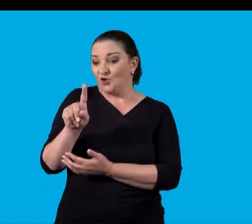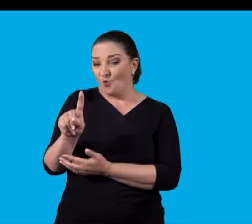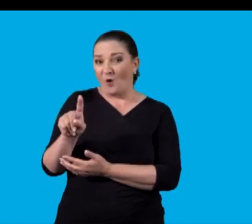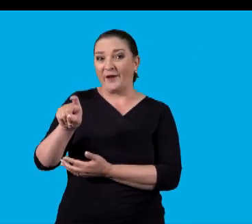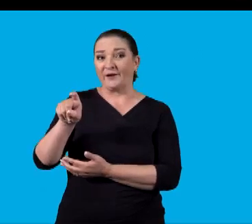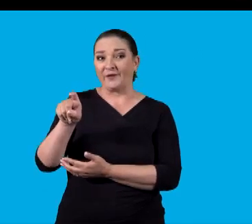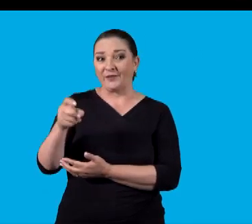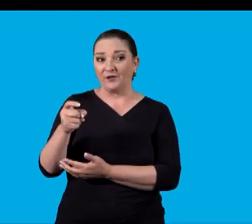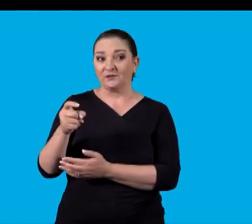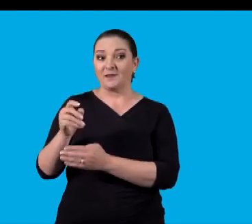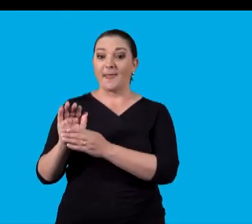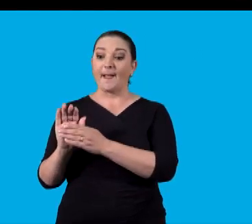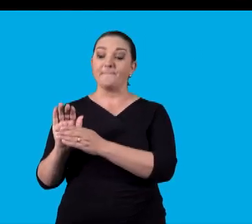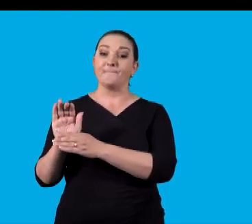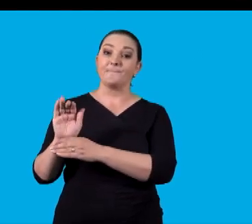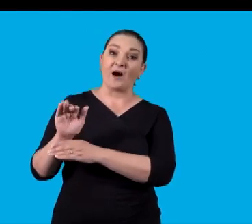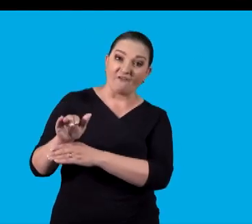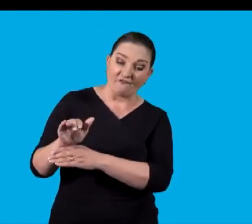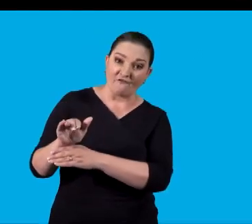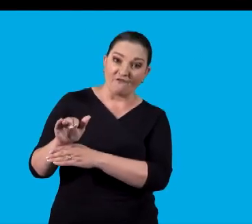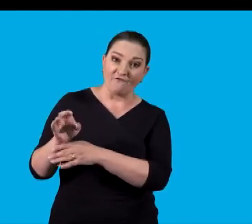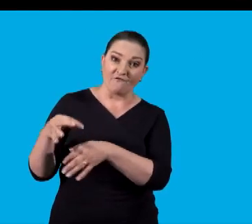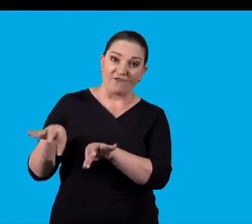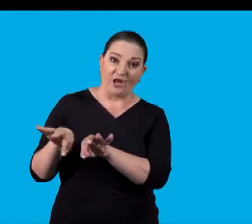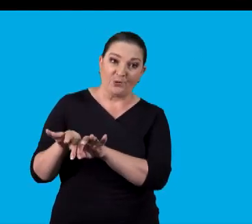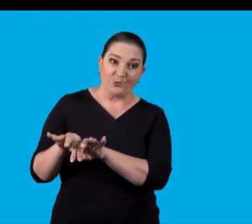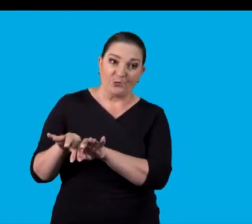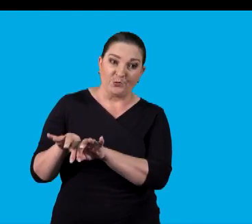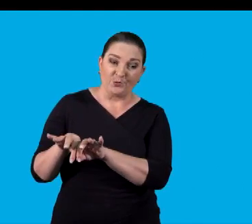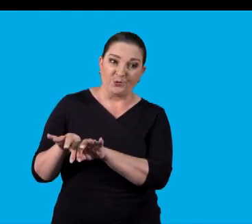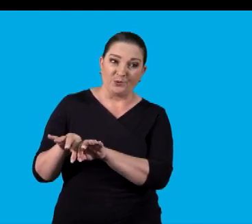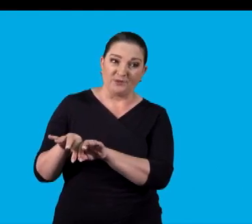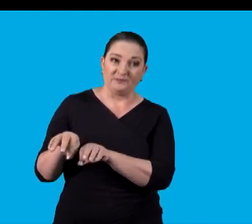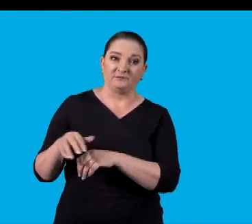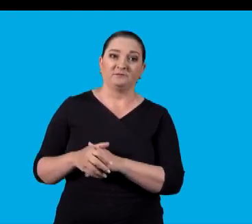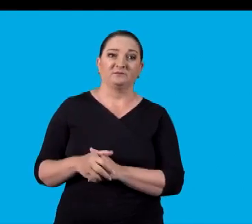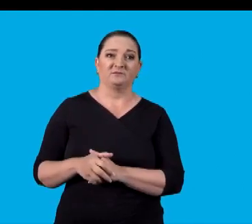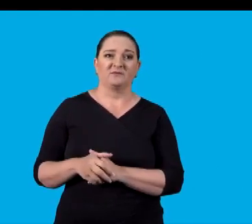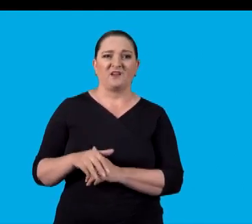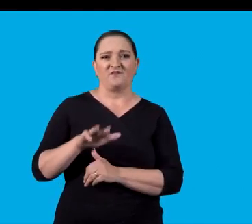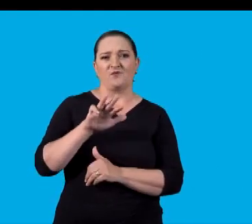81,000 shares above the value of the shares based on the average price